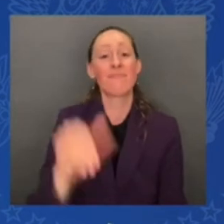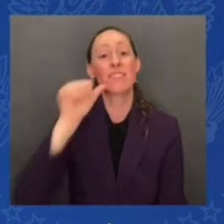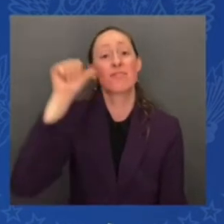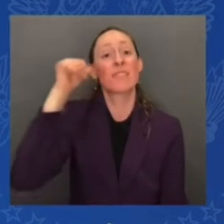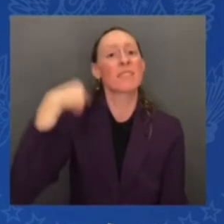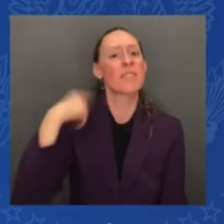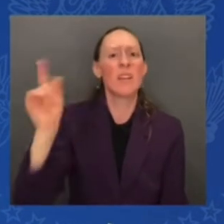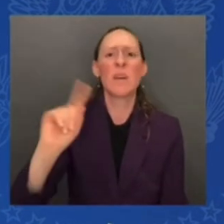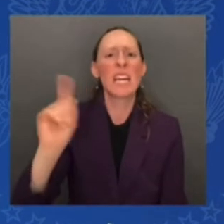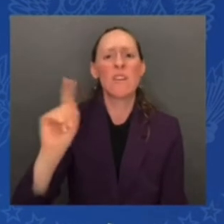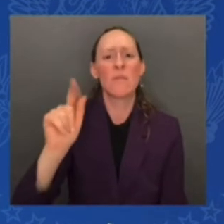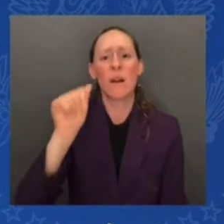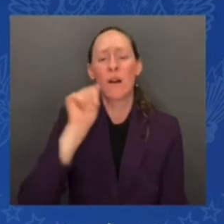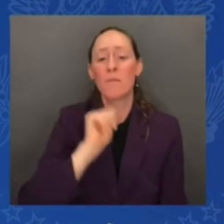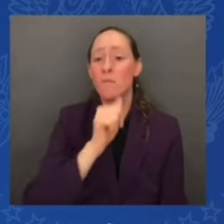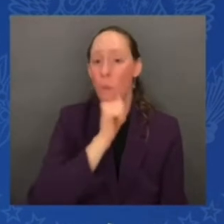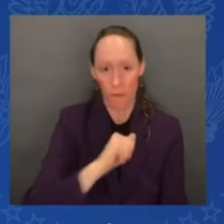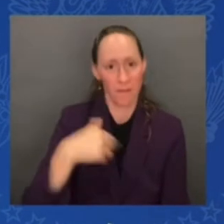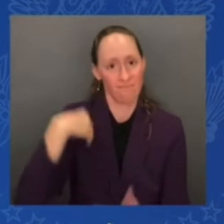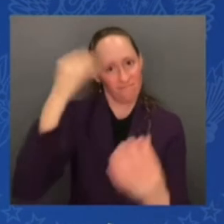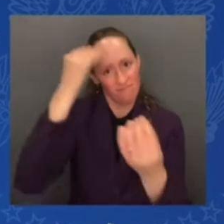Oh, no.